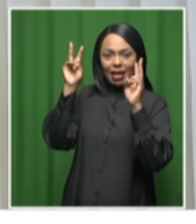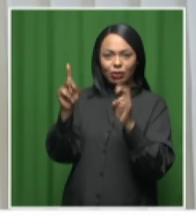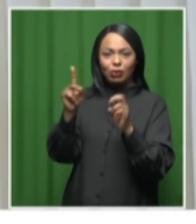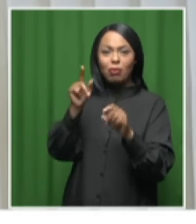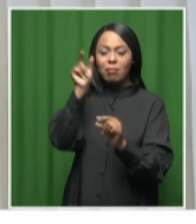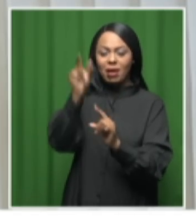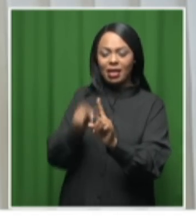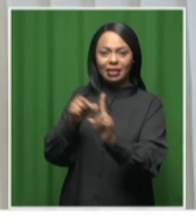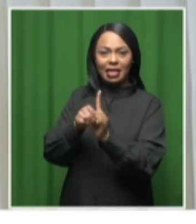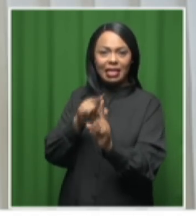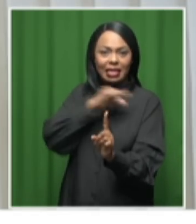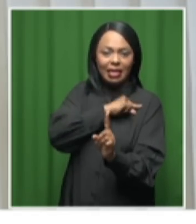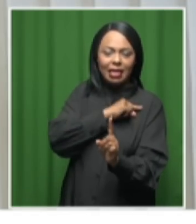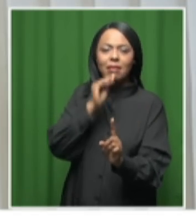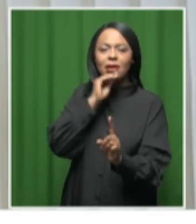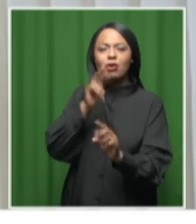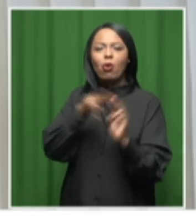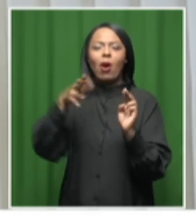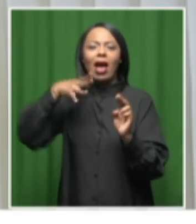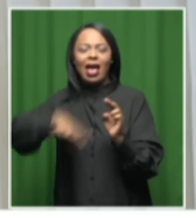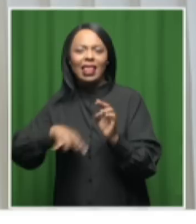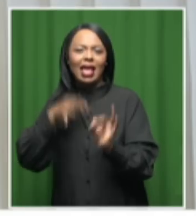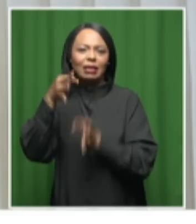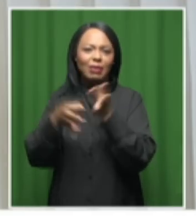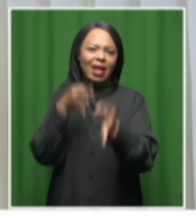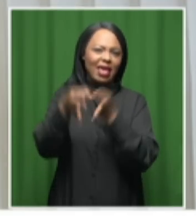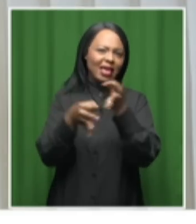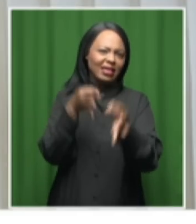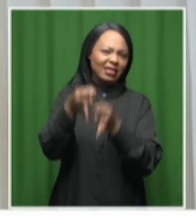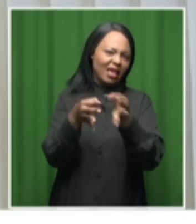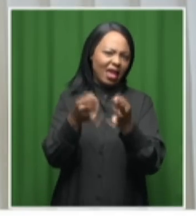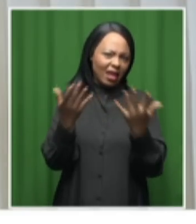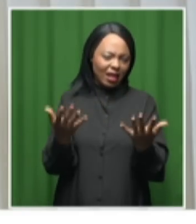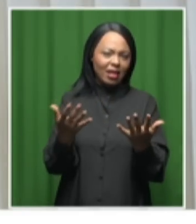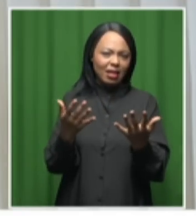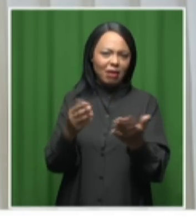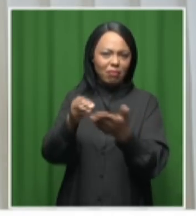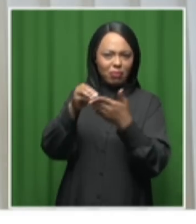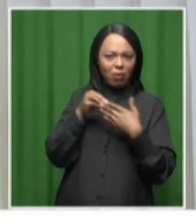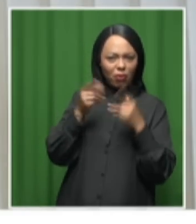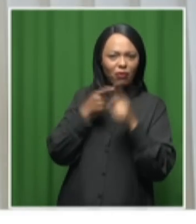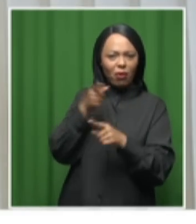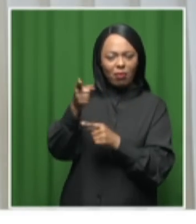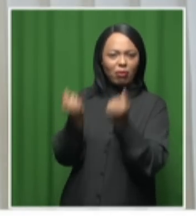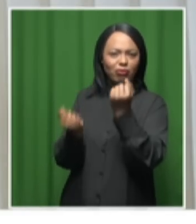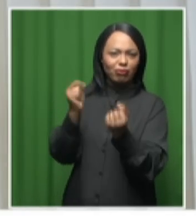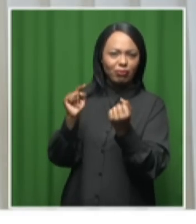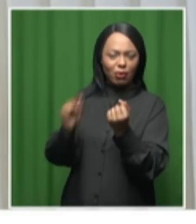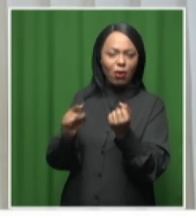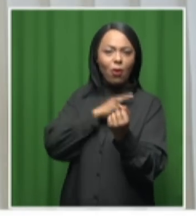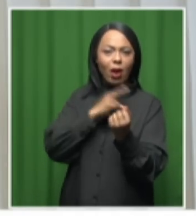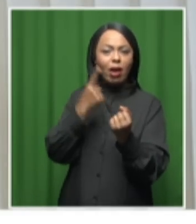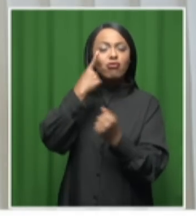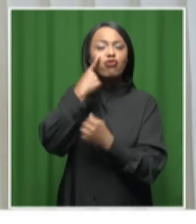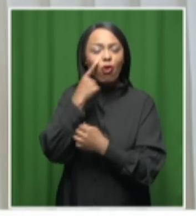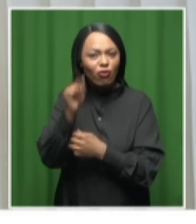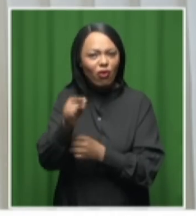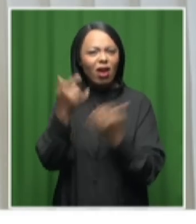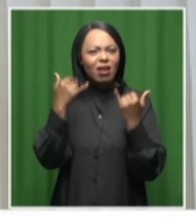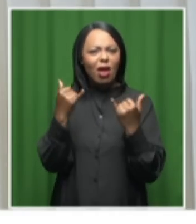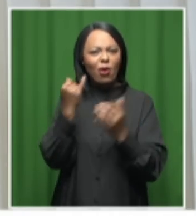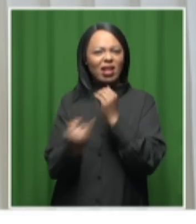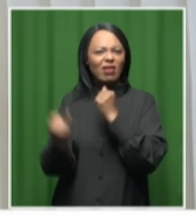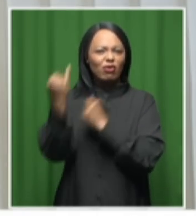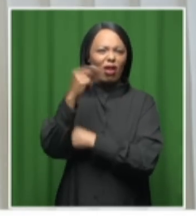doubt, meaning there must be no other explanation, other the explanation which has been brought by the state that would help to prove that the